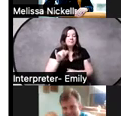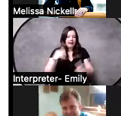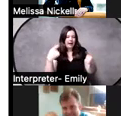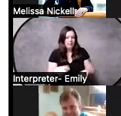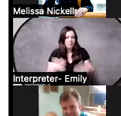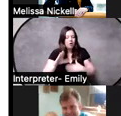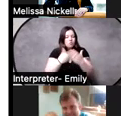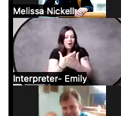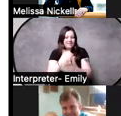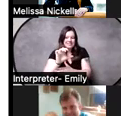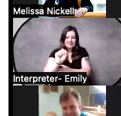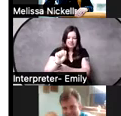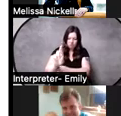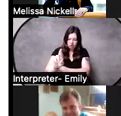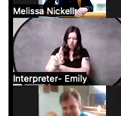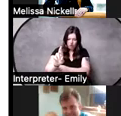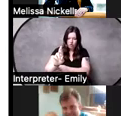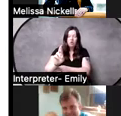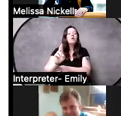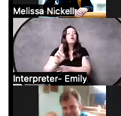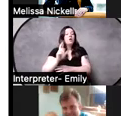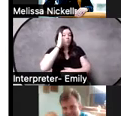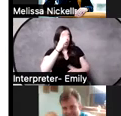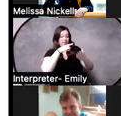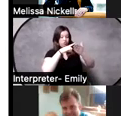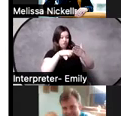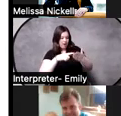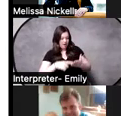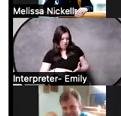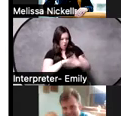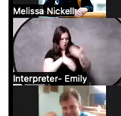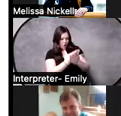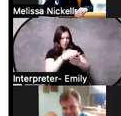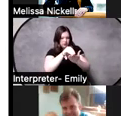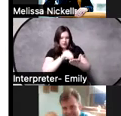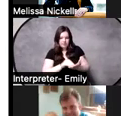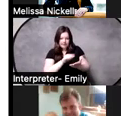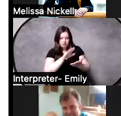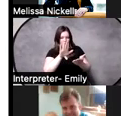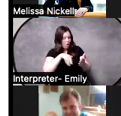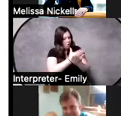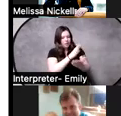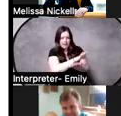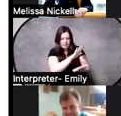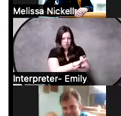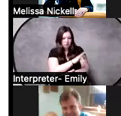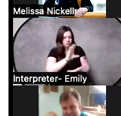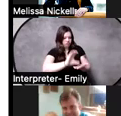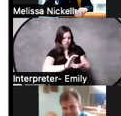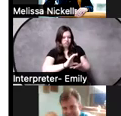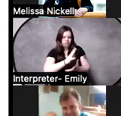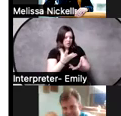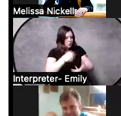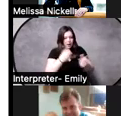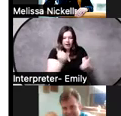be checked to make sure that all the documentation that's required has been included, that the